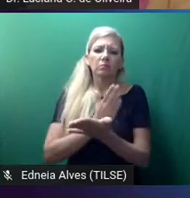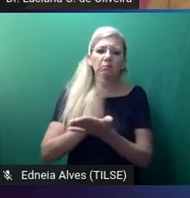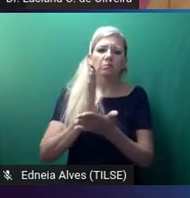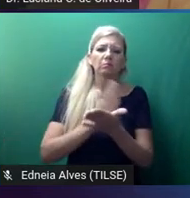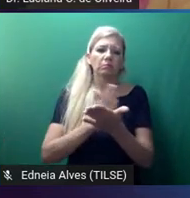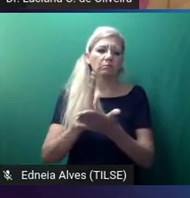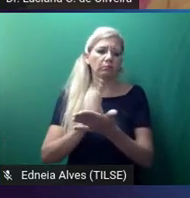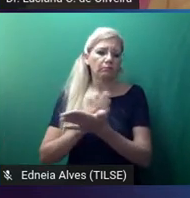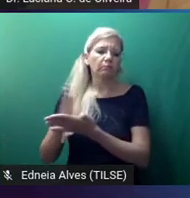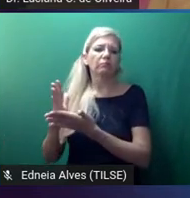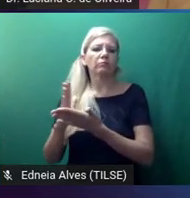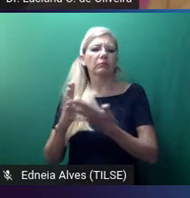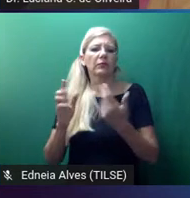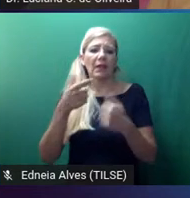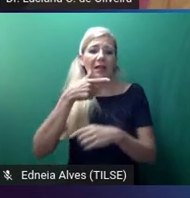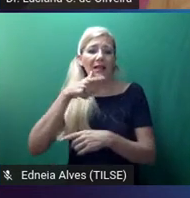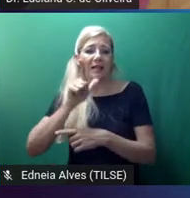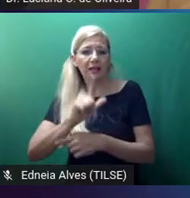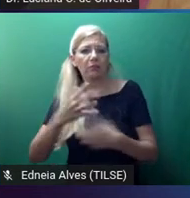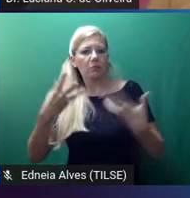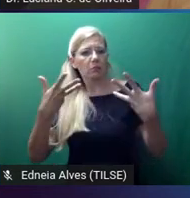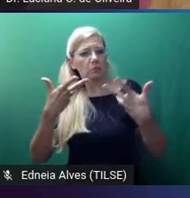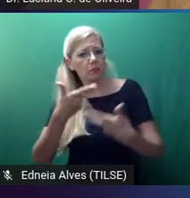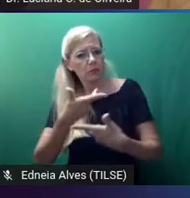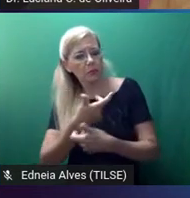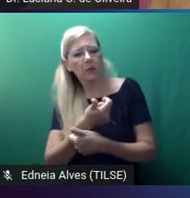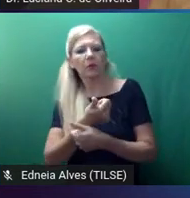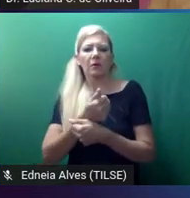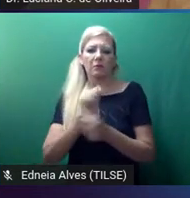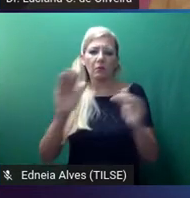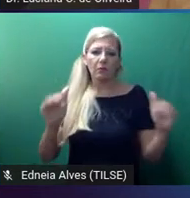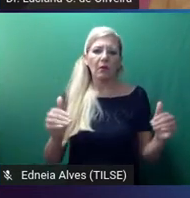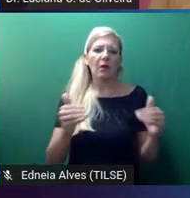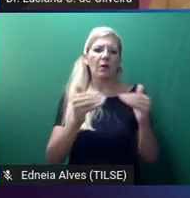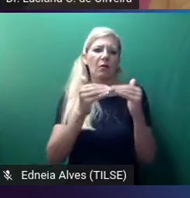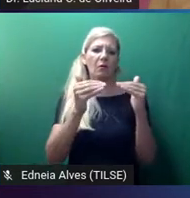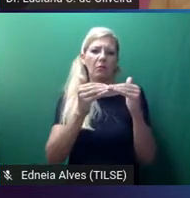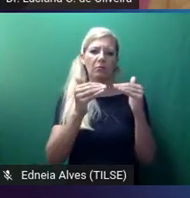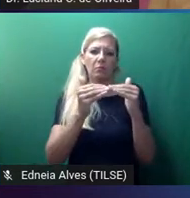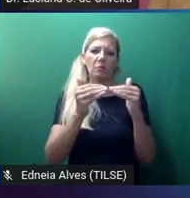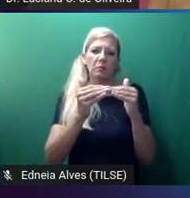someone's language proficiency based on race.